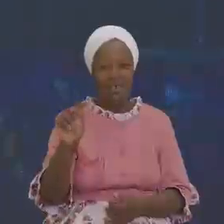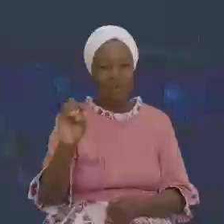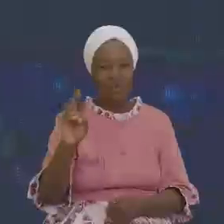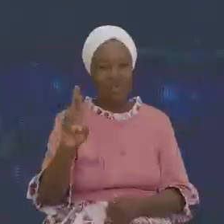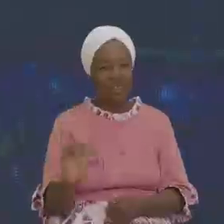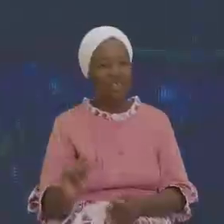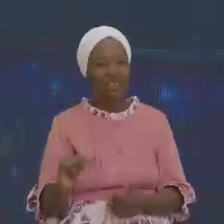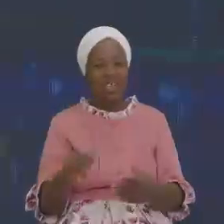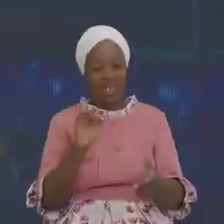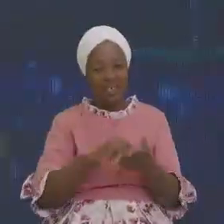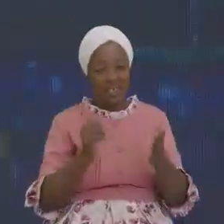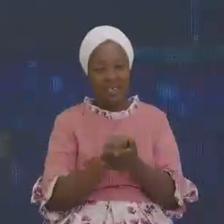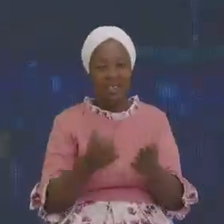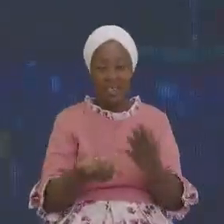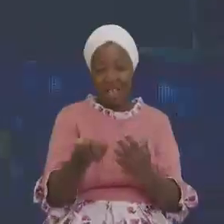uncleanness,